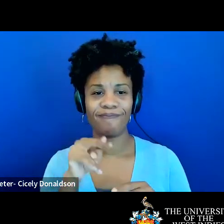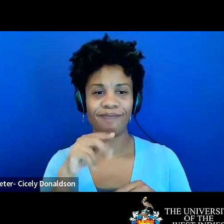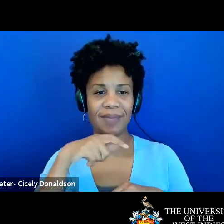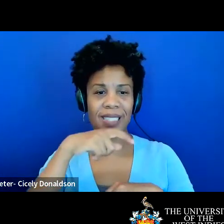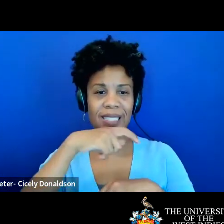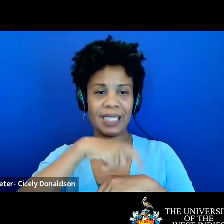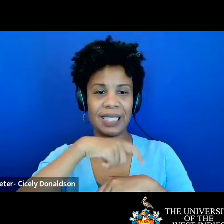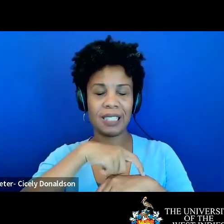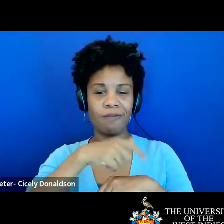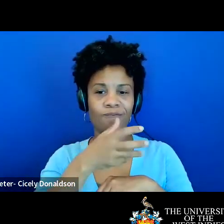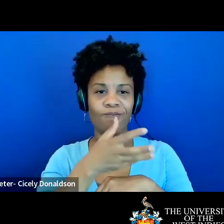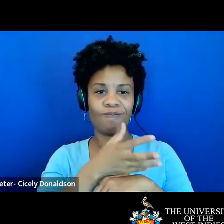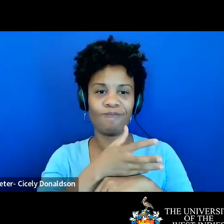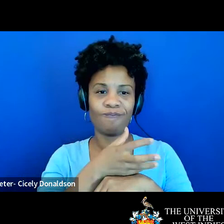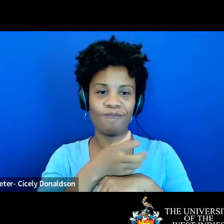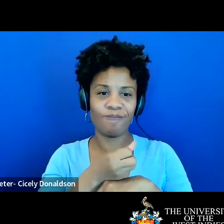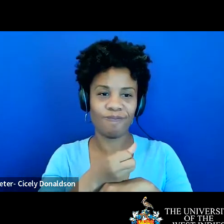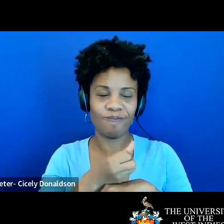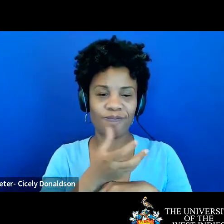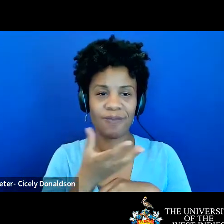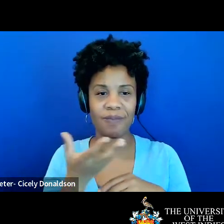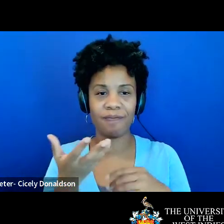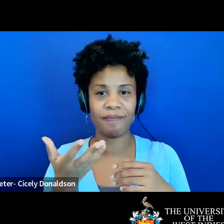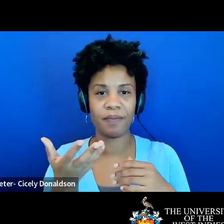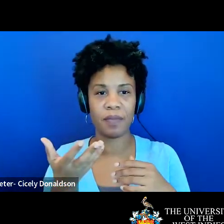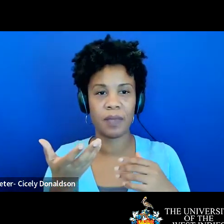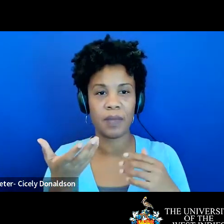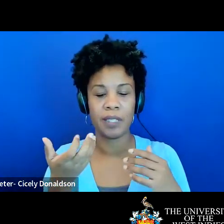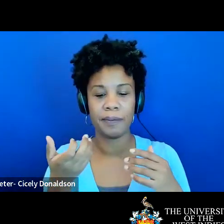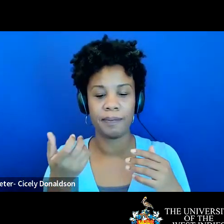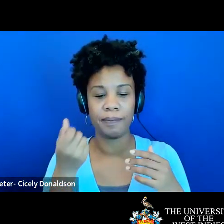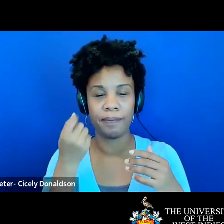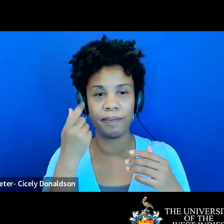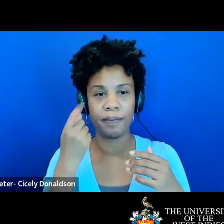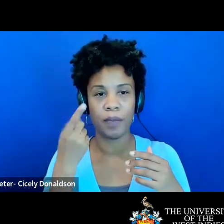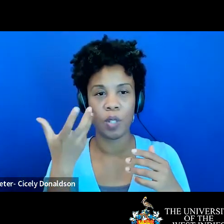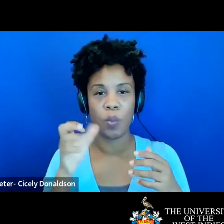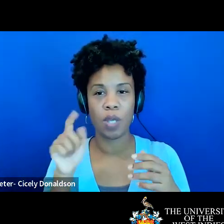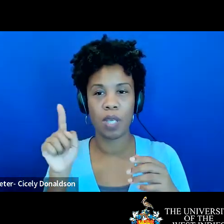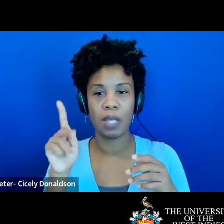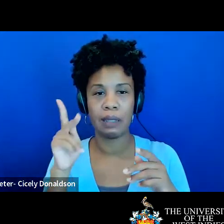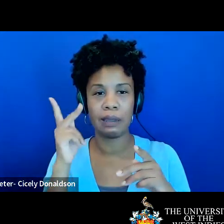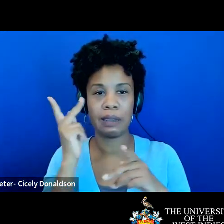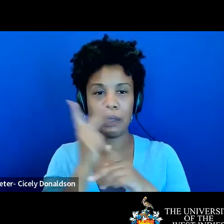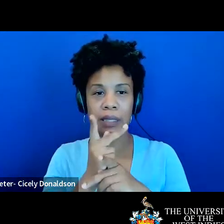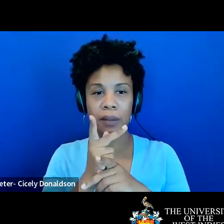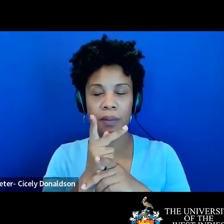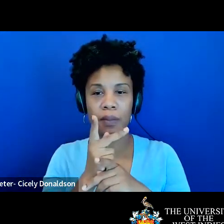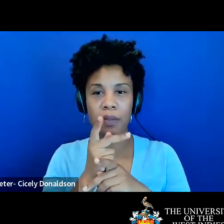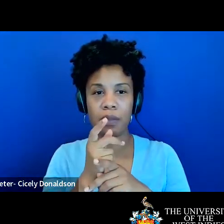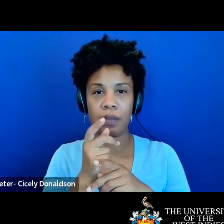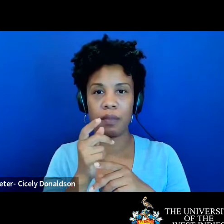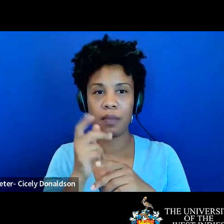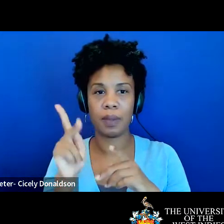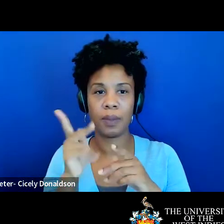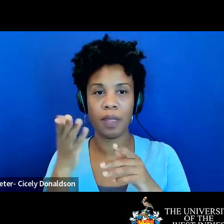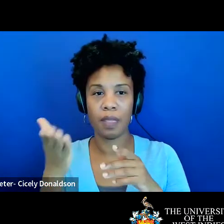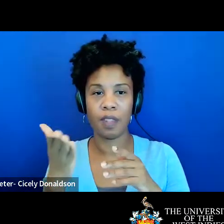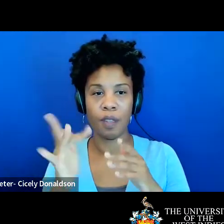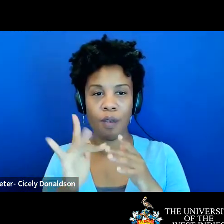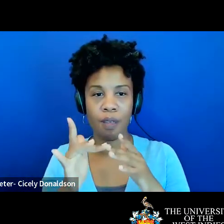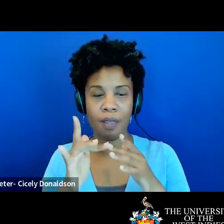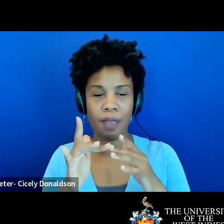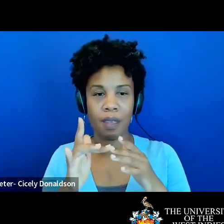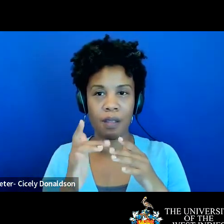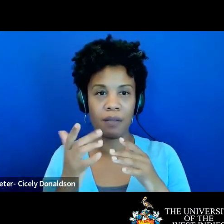and we don't want to keep the participants online, not doing or hearing anything. So we could